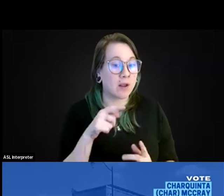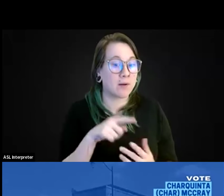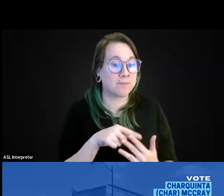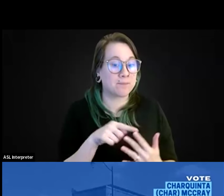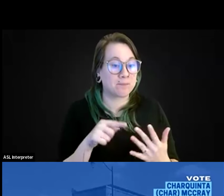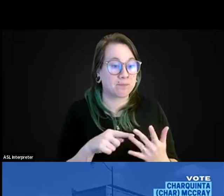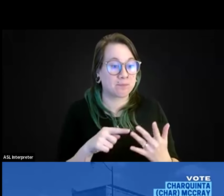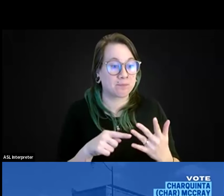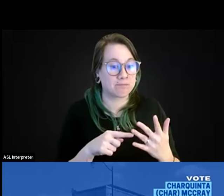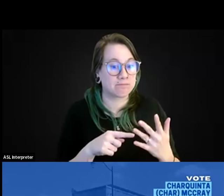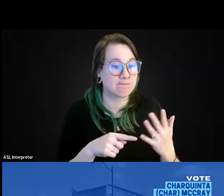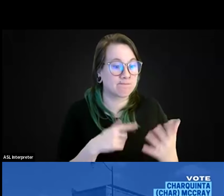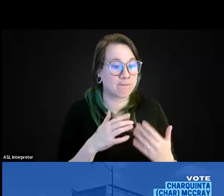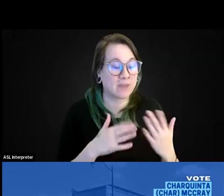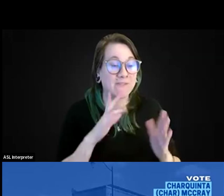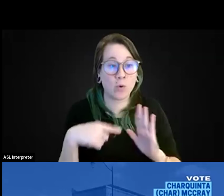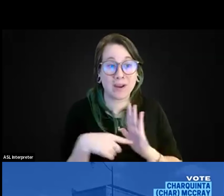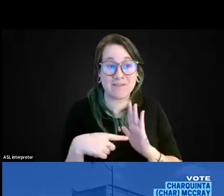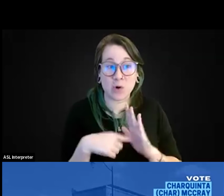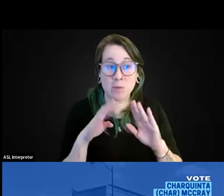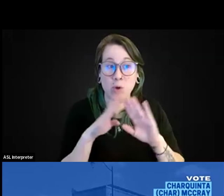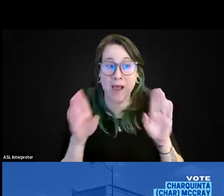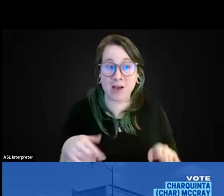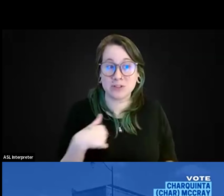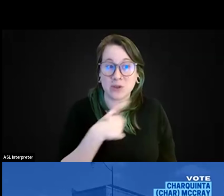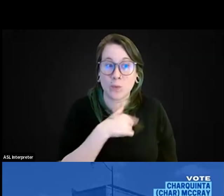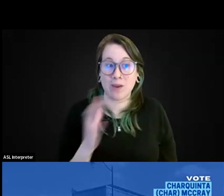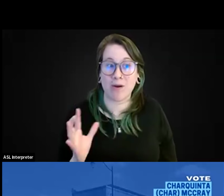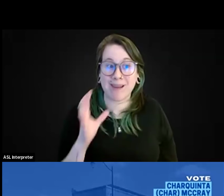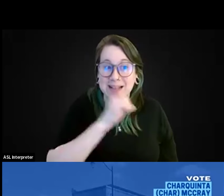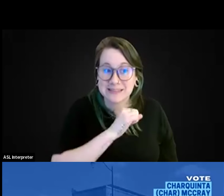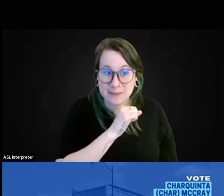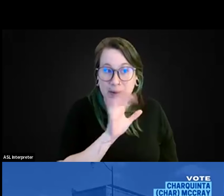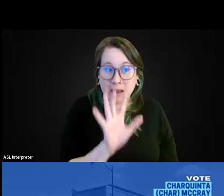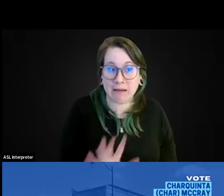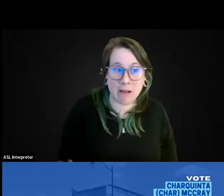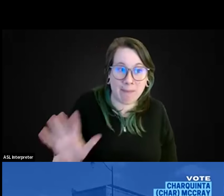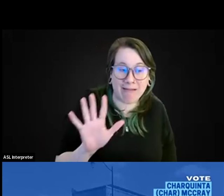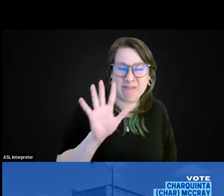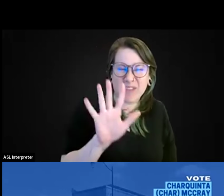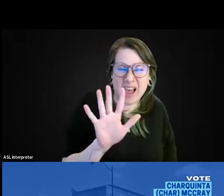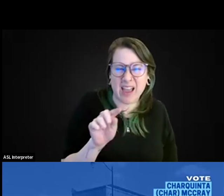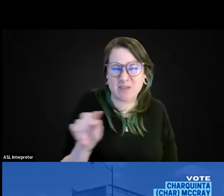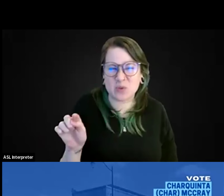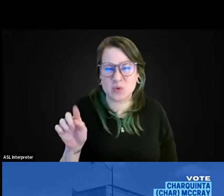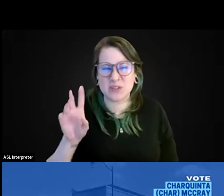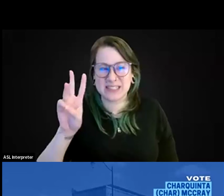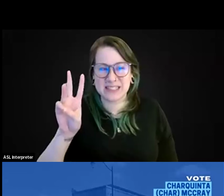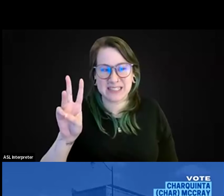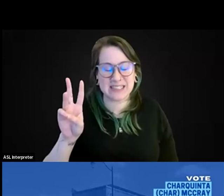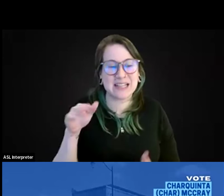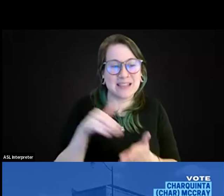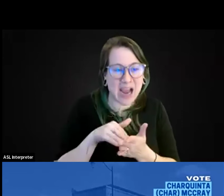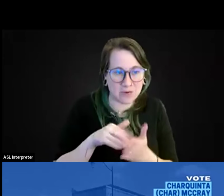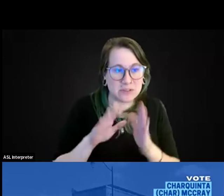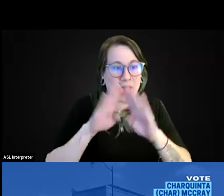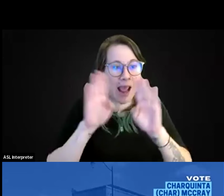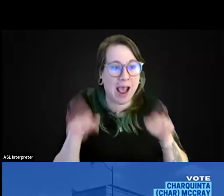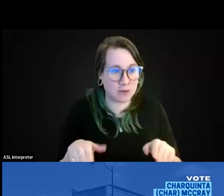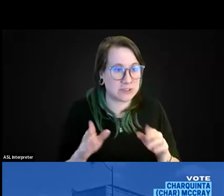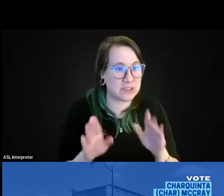housing, there we are estimating right now 5,000 to 6,000 housing units can be